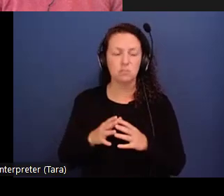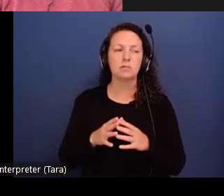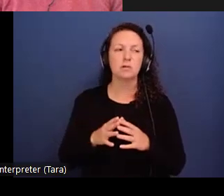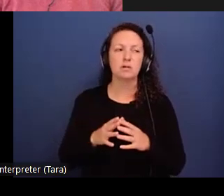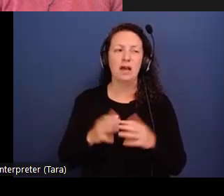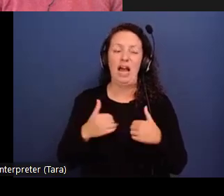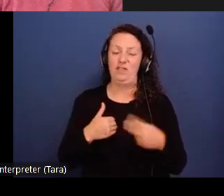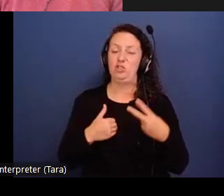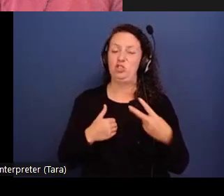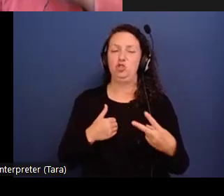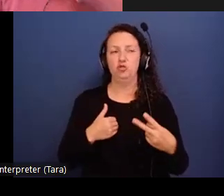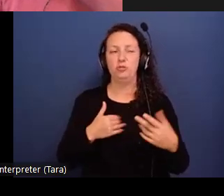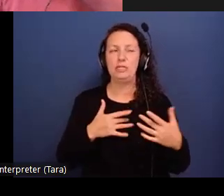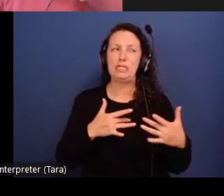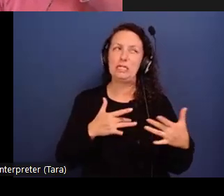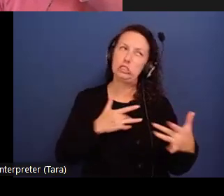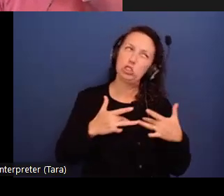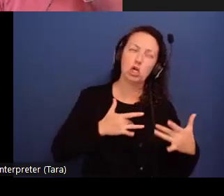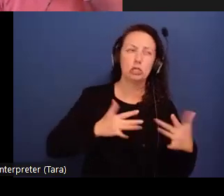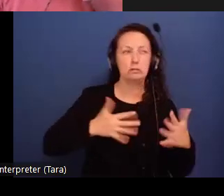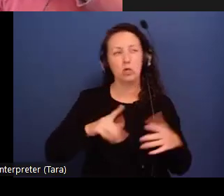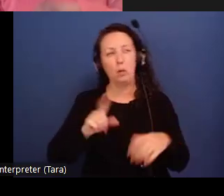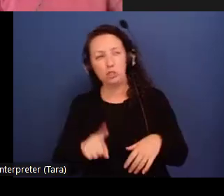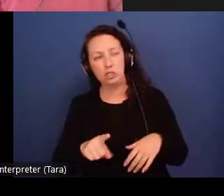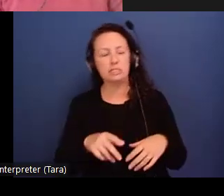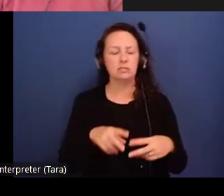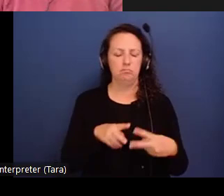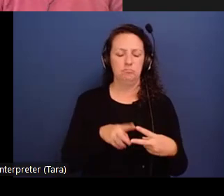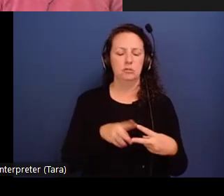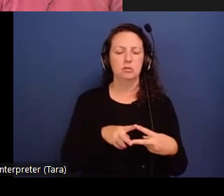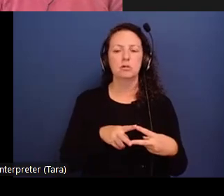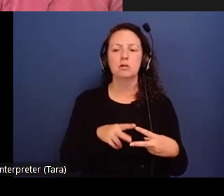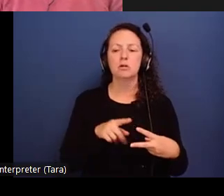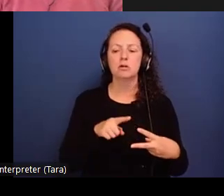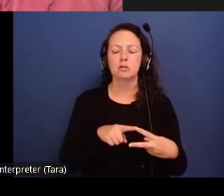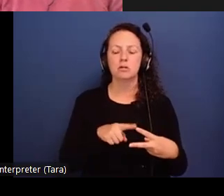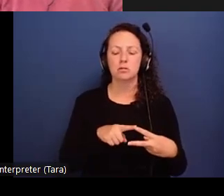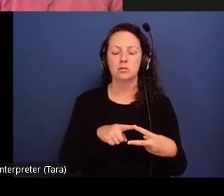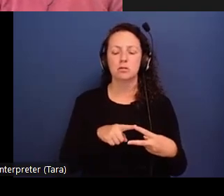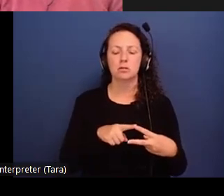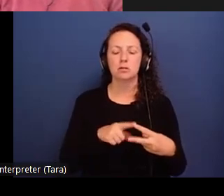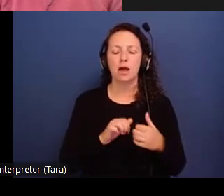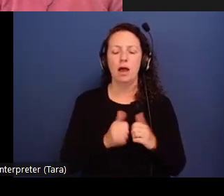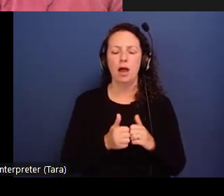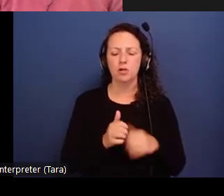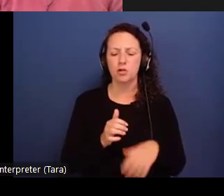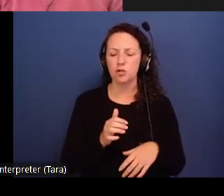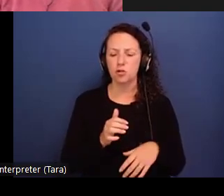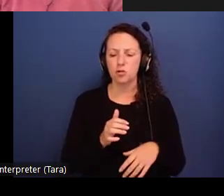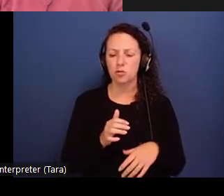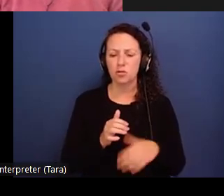and questions would be, one being, um, how would you find